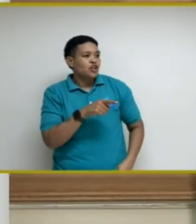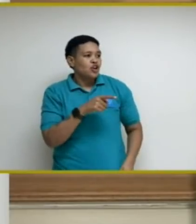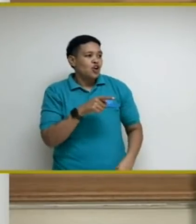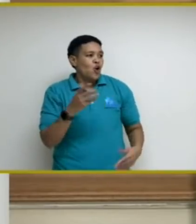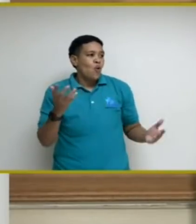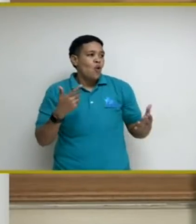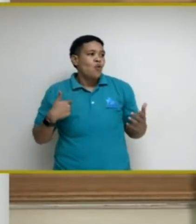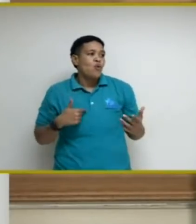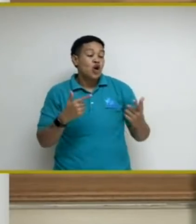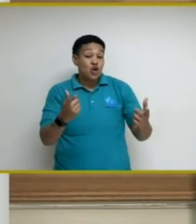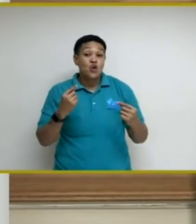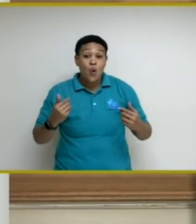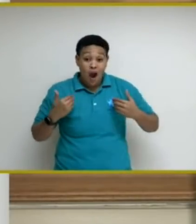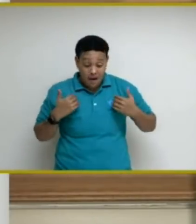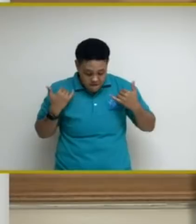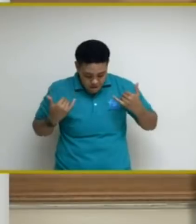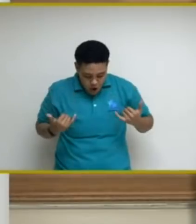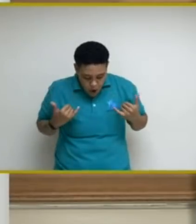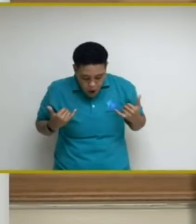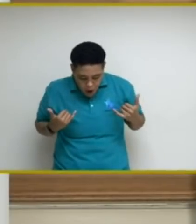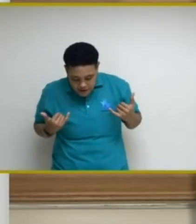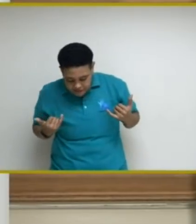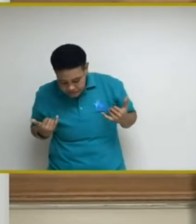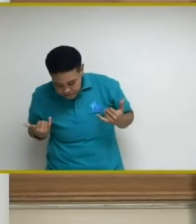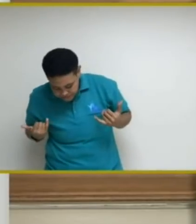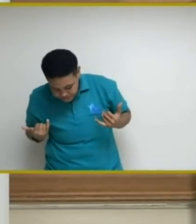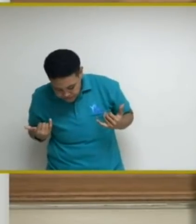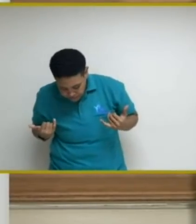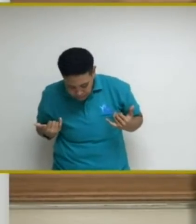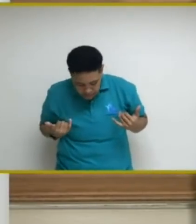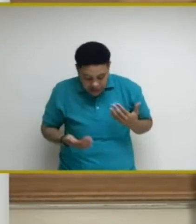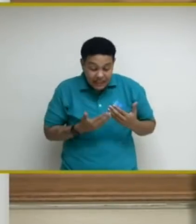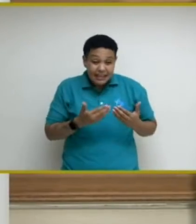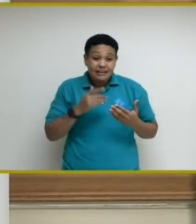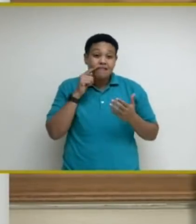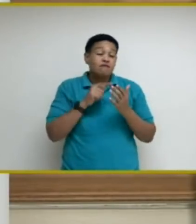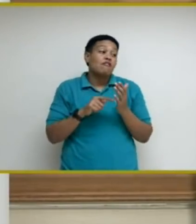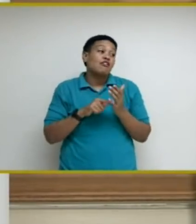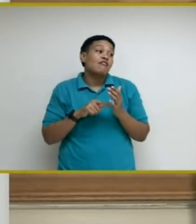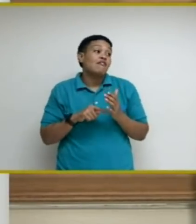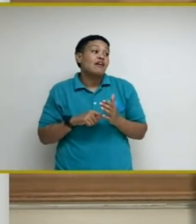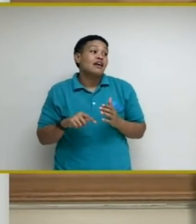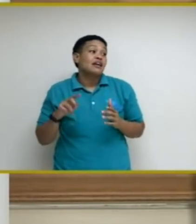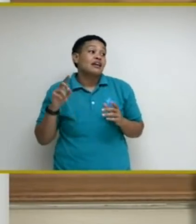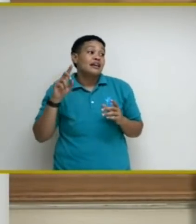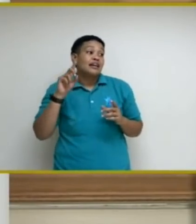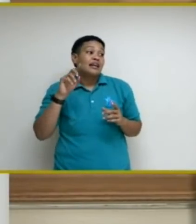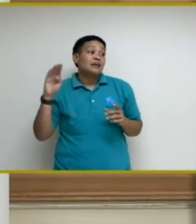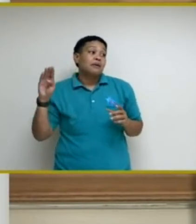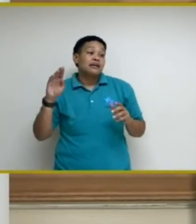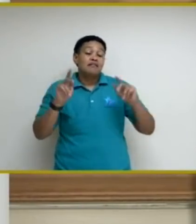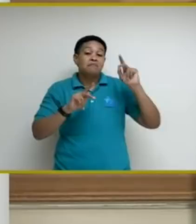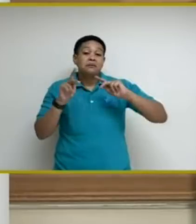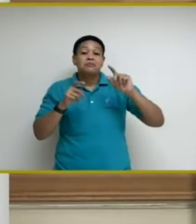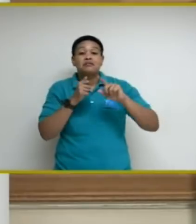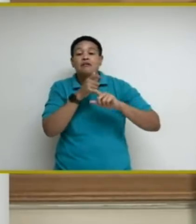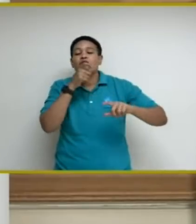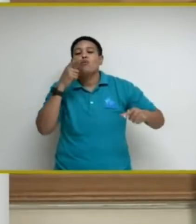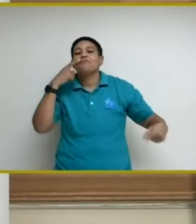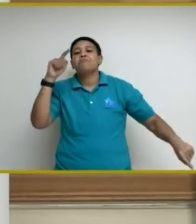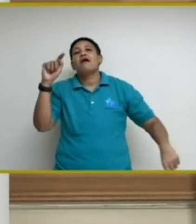What we do have that is easily verified is the database of persons who have